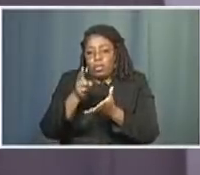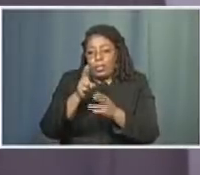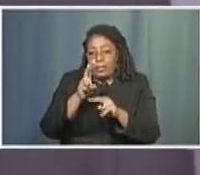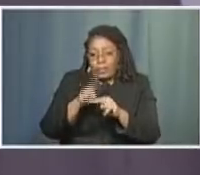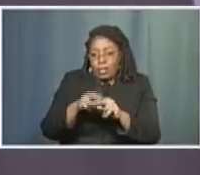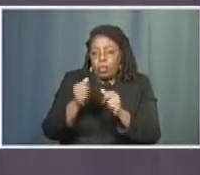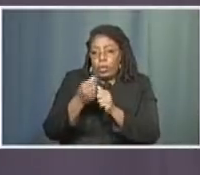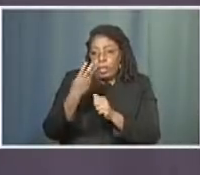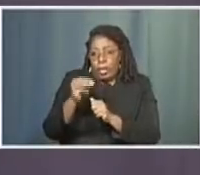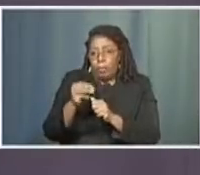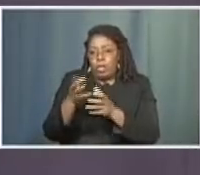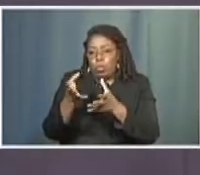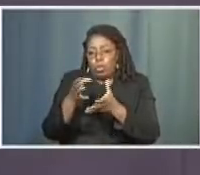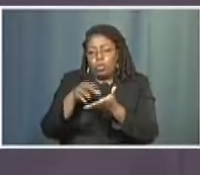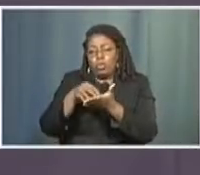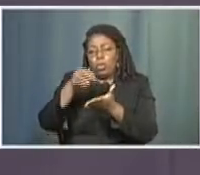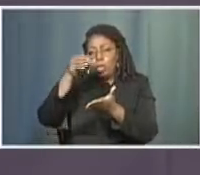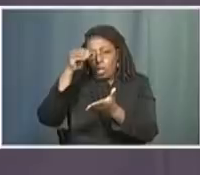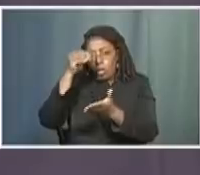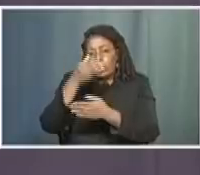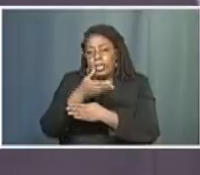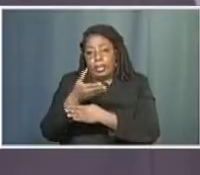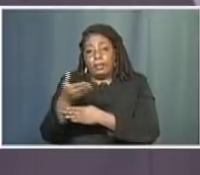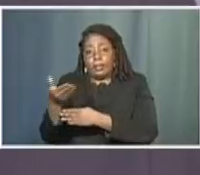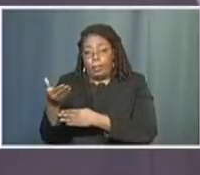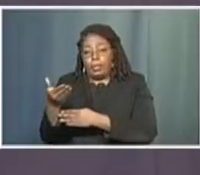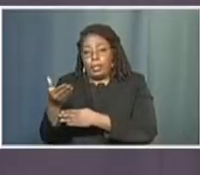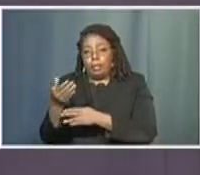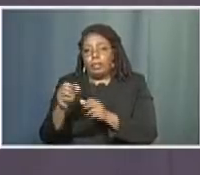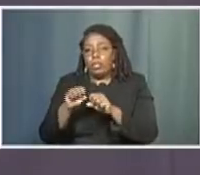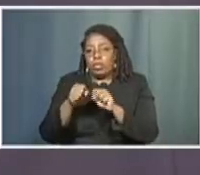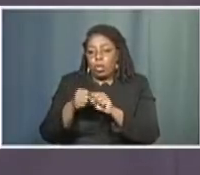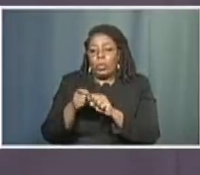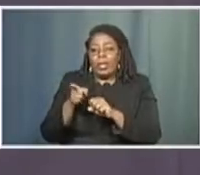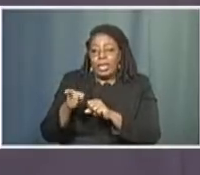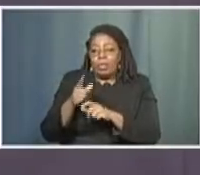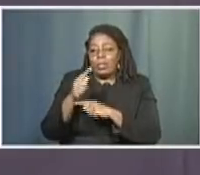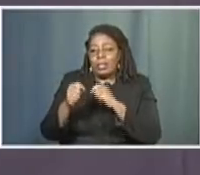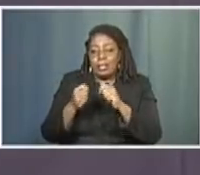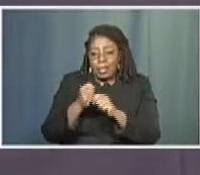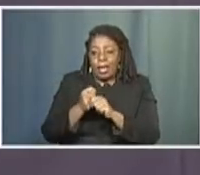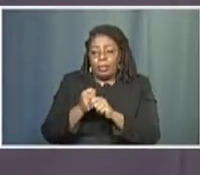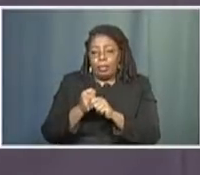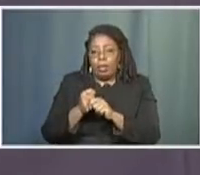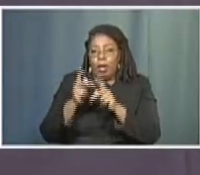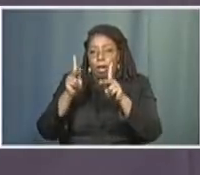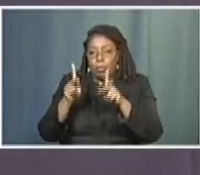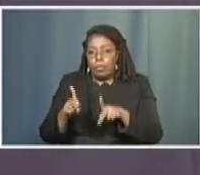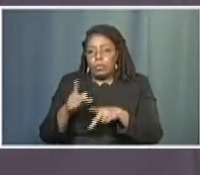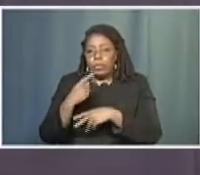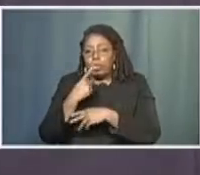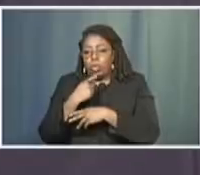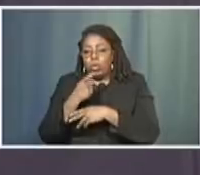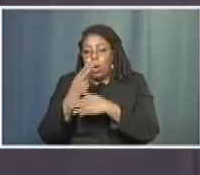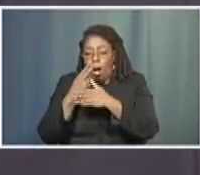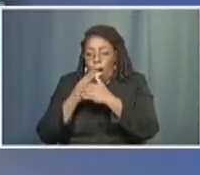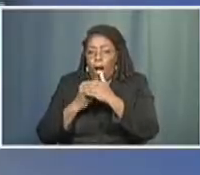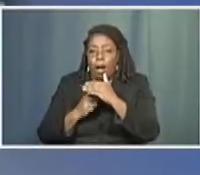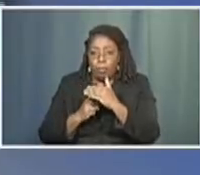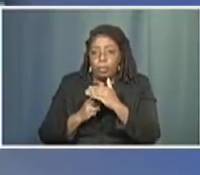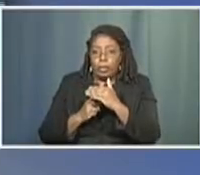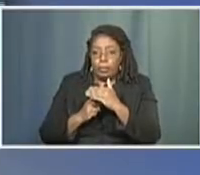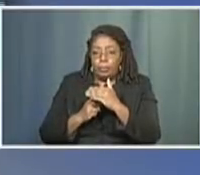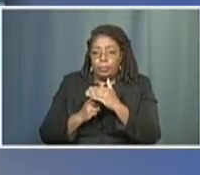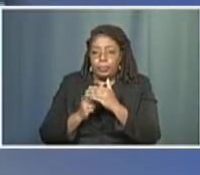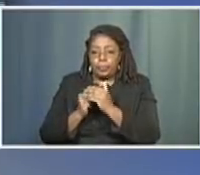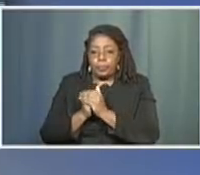he always want you to learn something, So he was the type of dude who was so humble, the